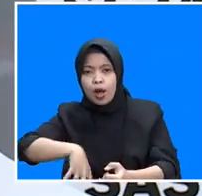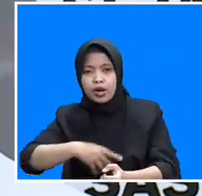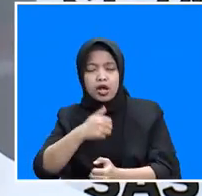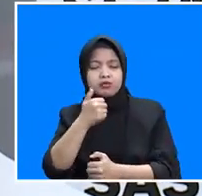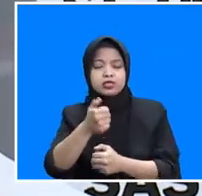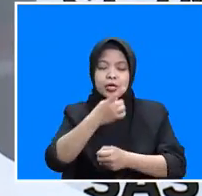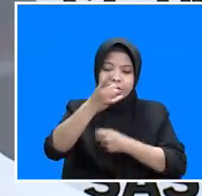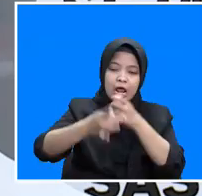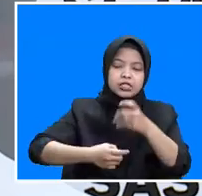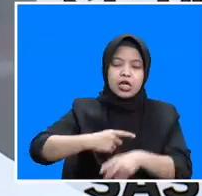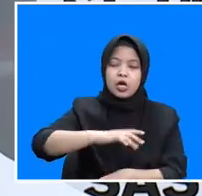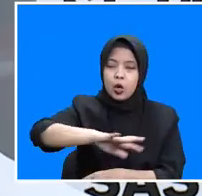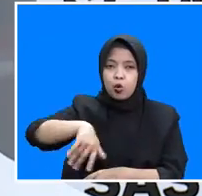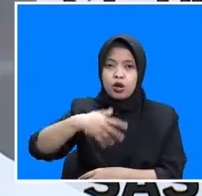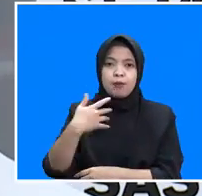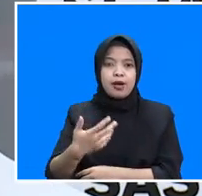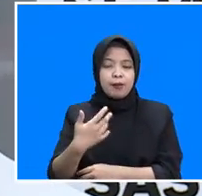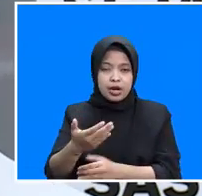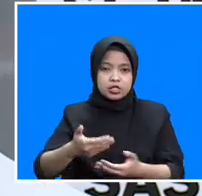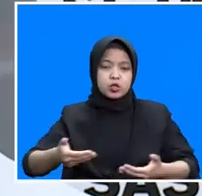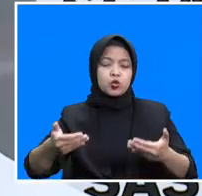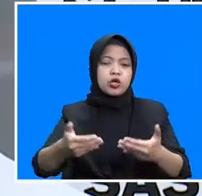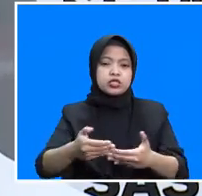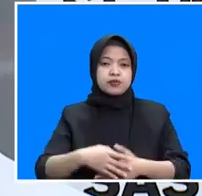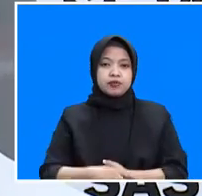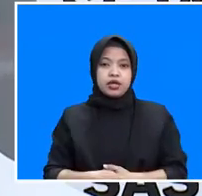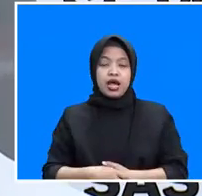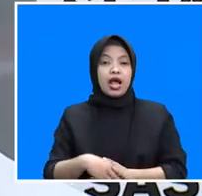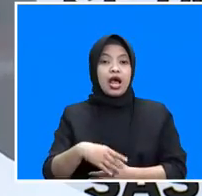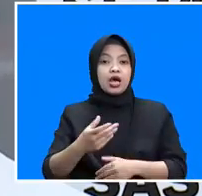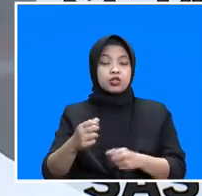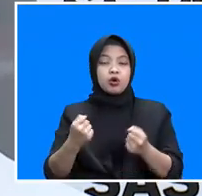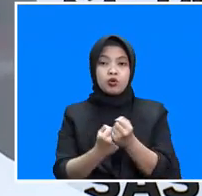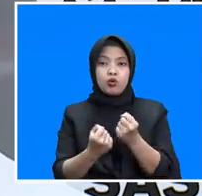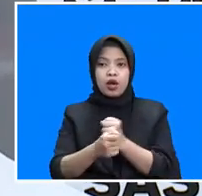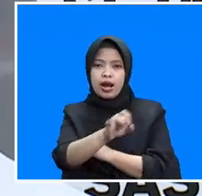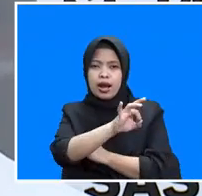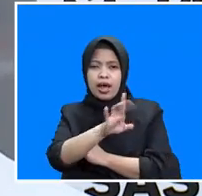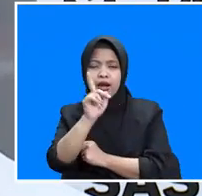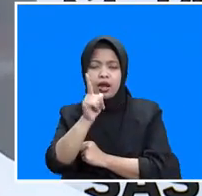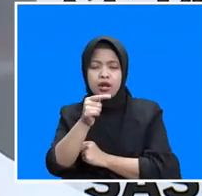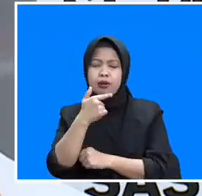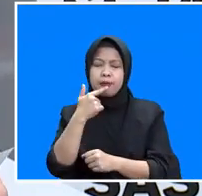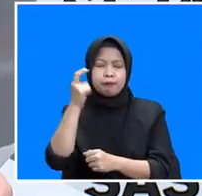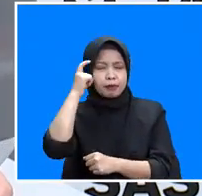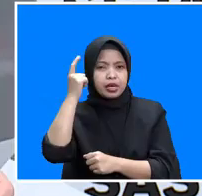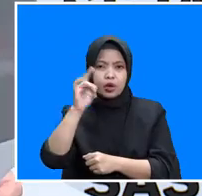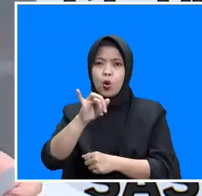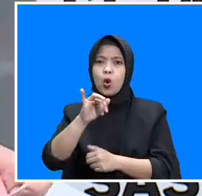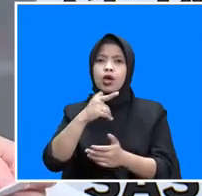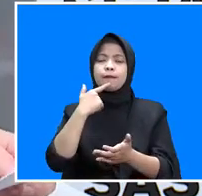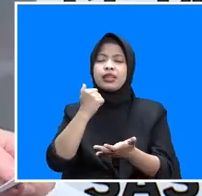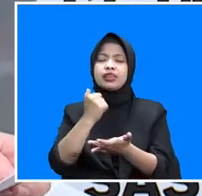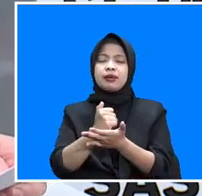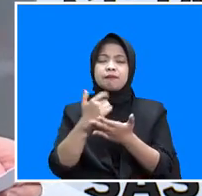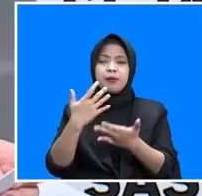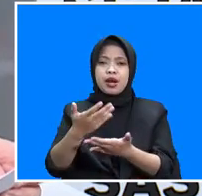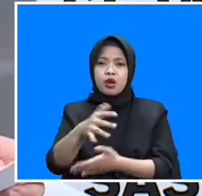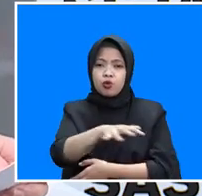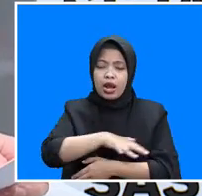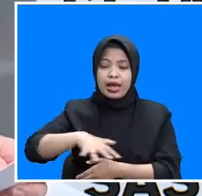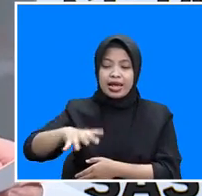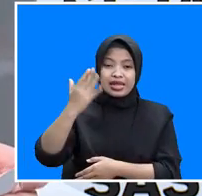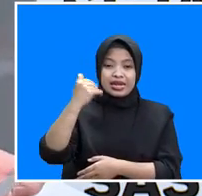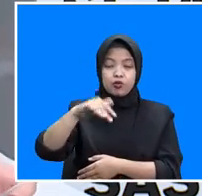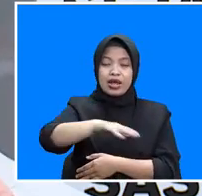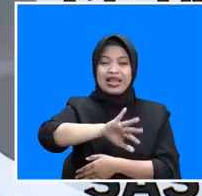ICT devices or other kinds of support. But, this is really important sort of area because, out-of-school